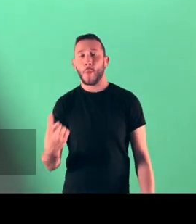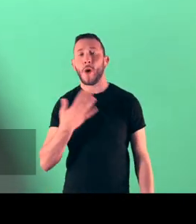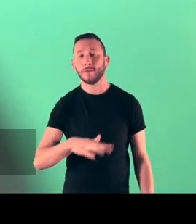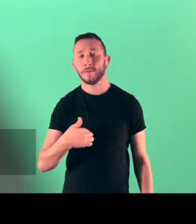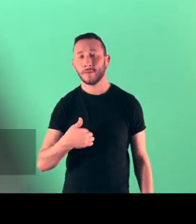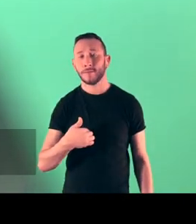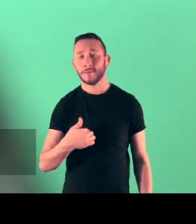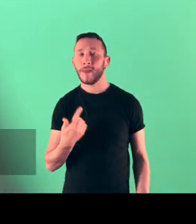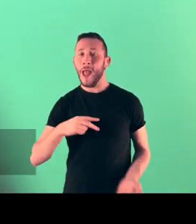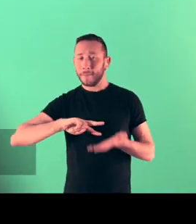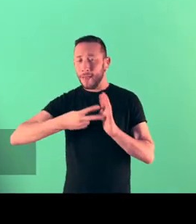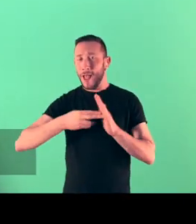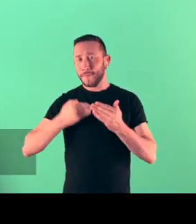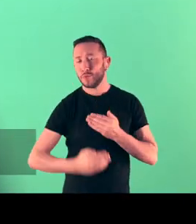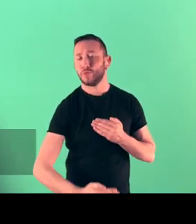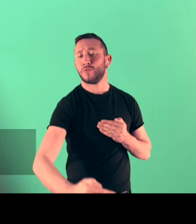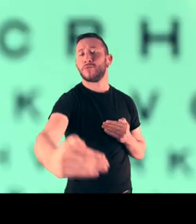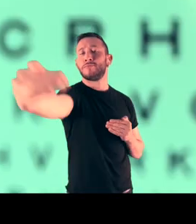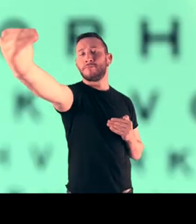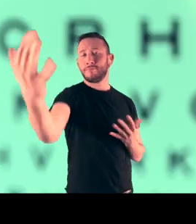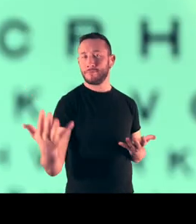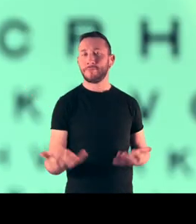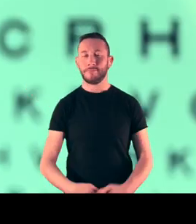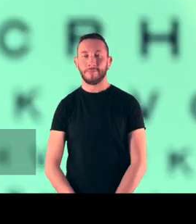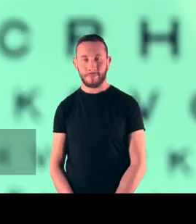and plan my future here.